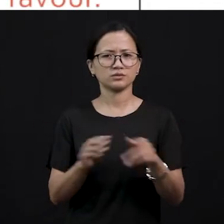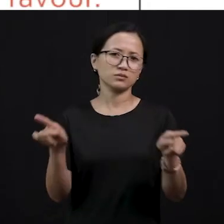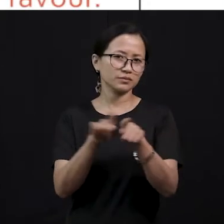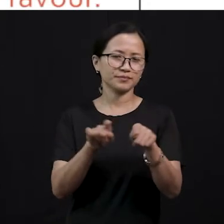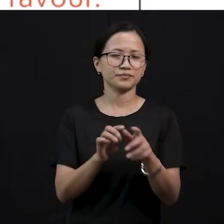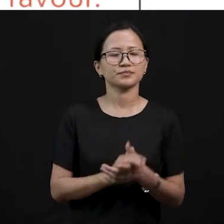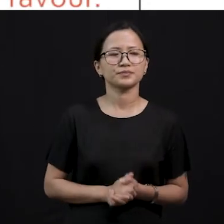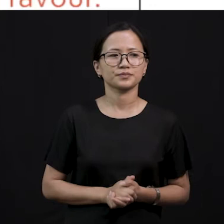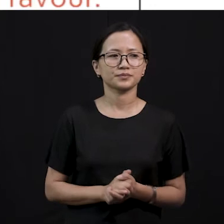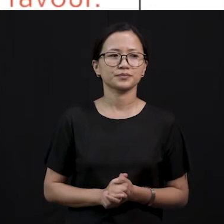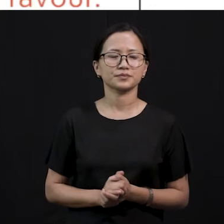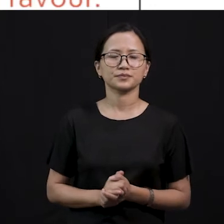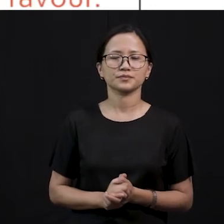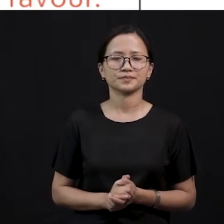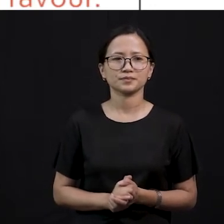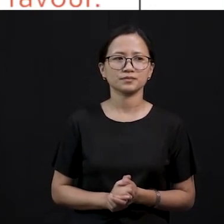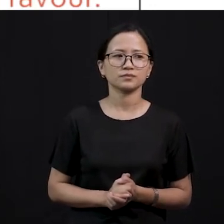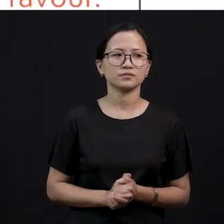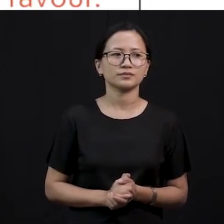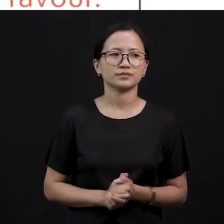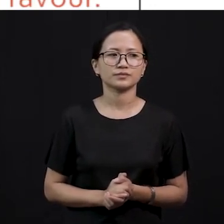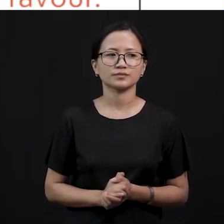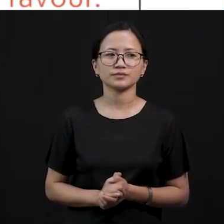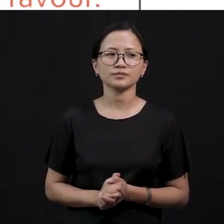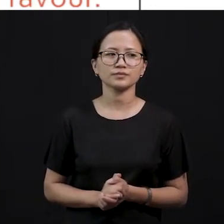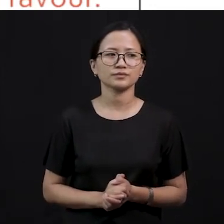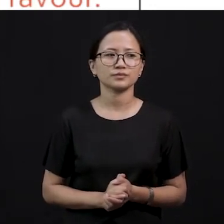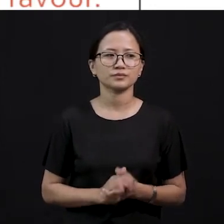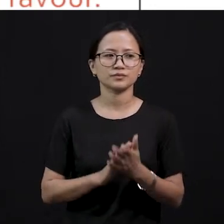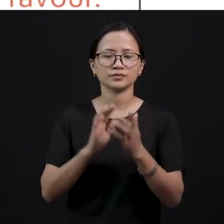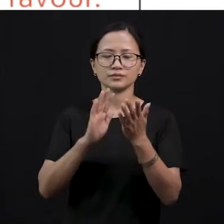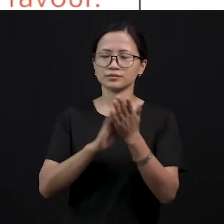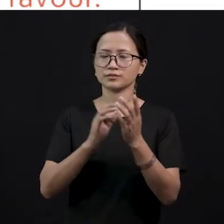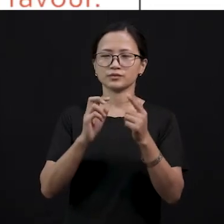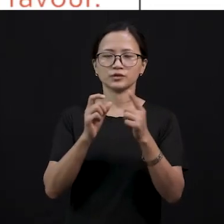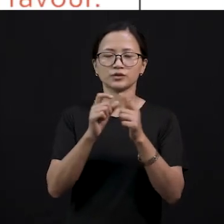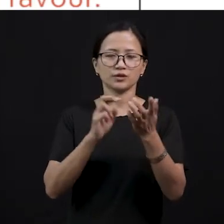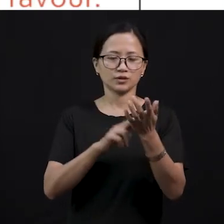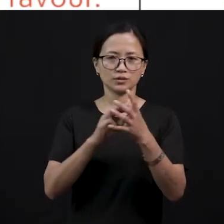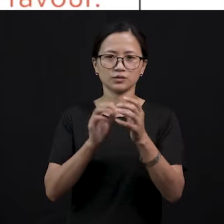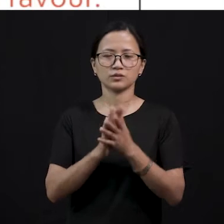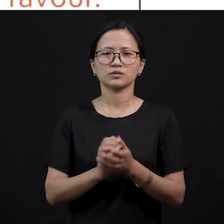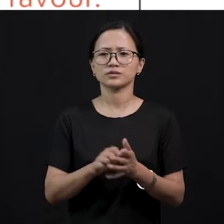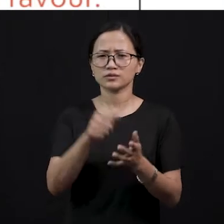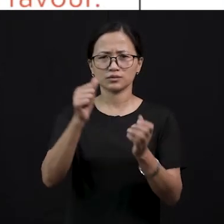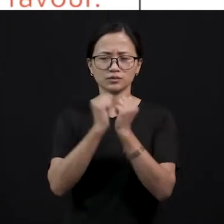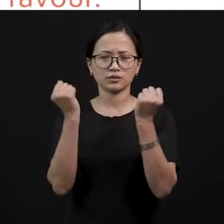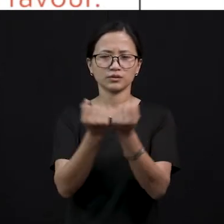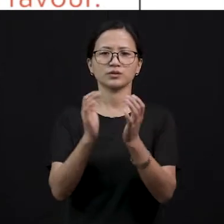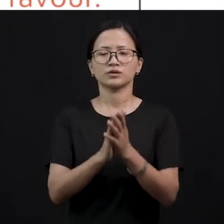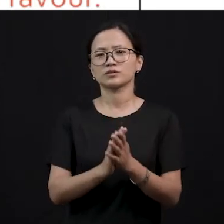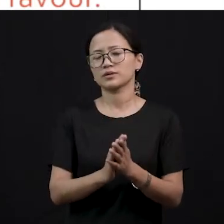role of a media in a democracy? So in a democratic society, the media have the responsibility of promoting